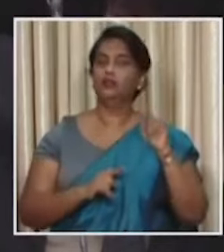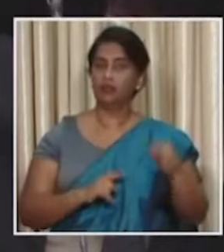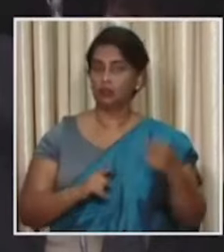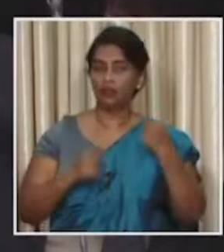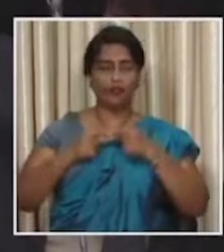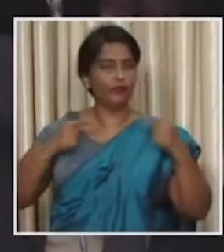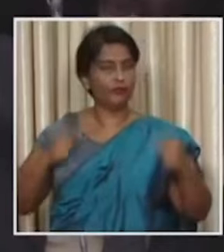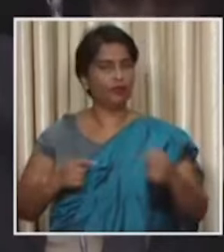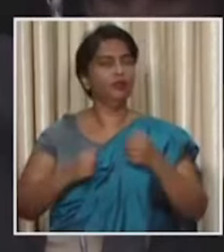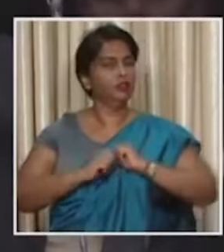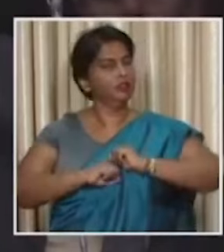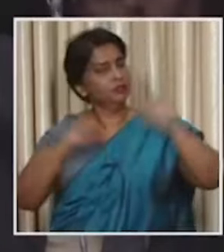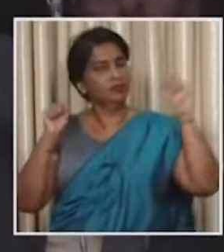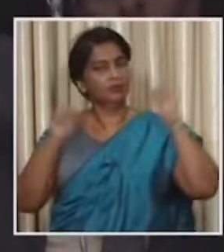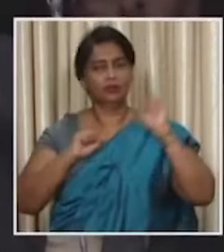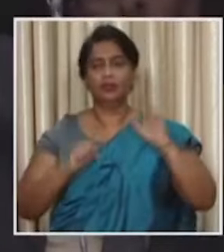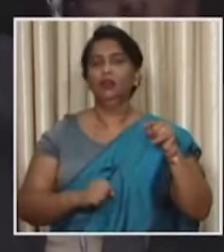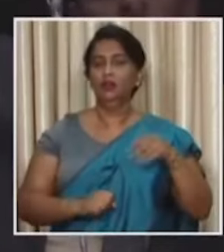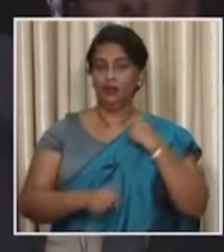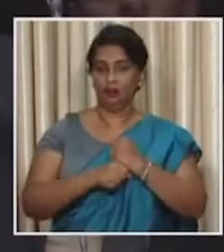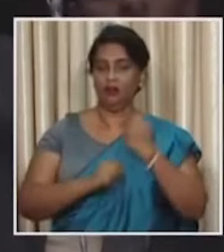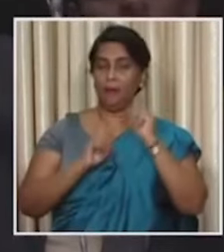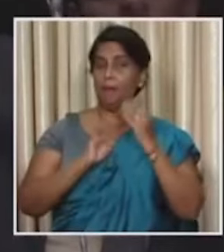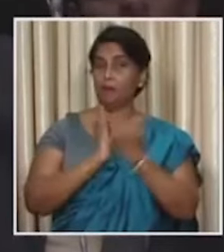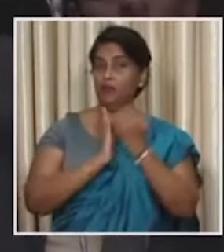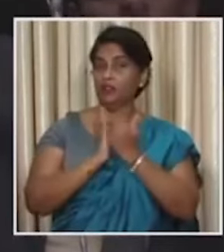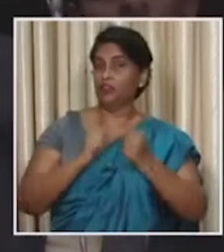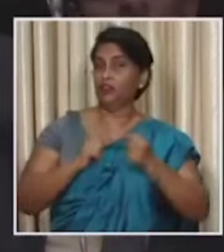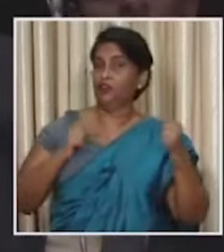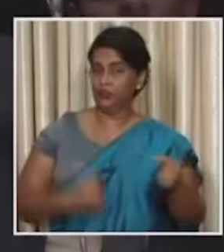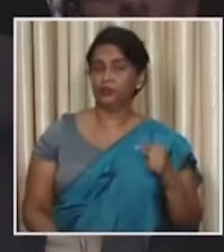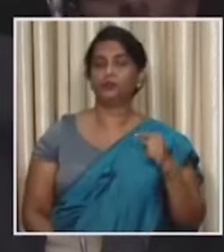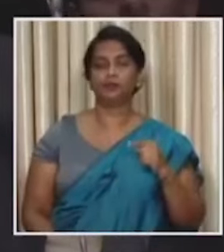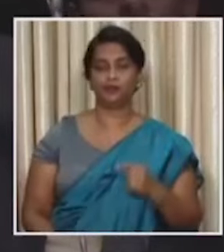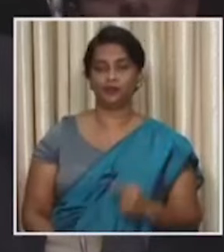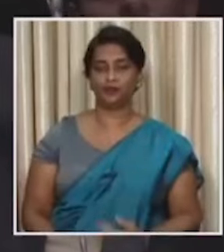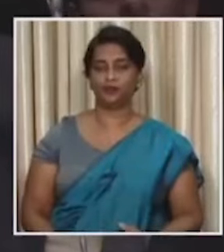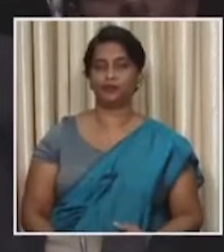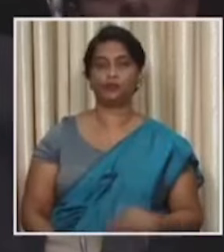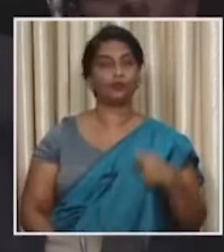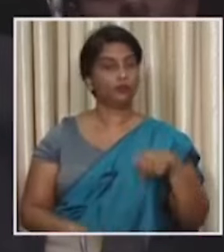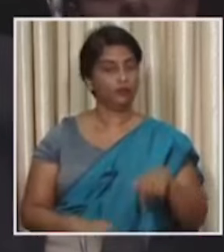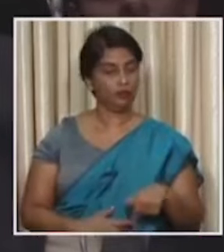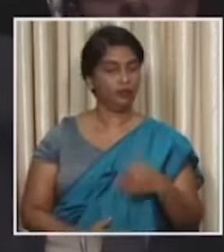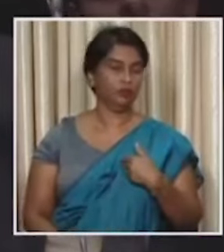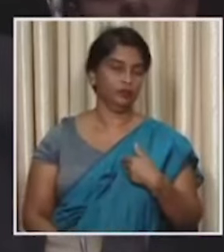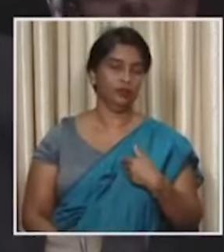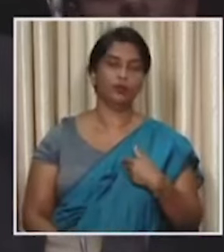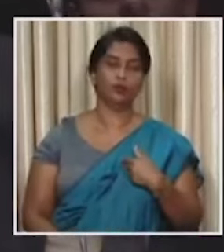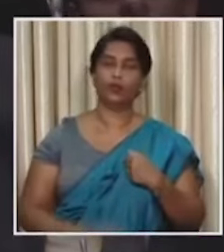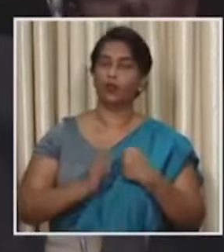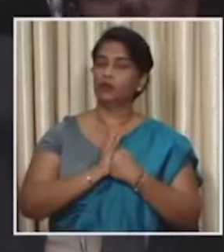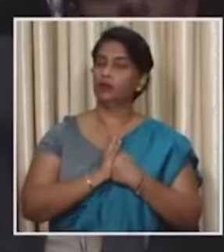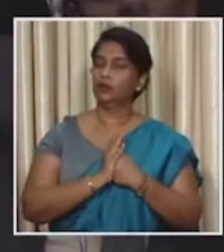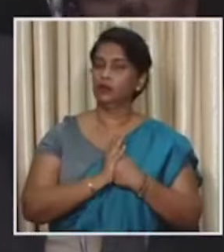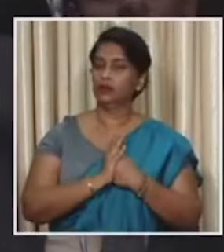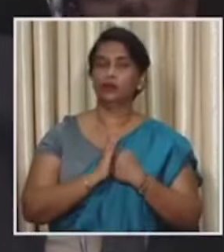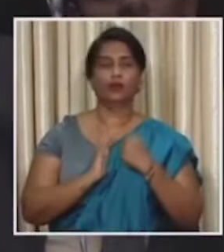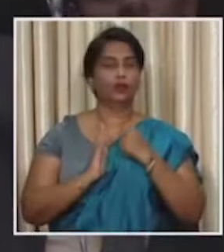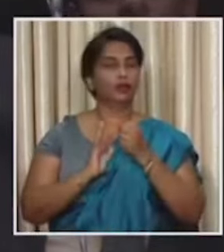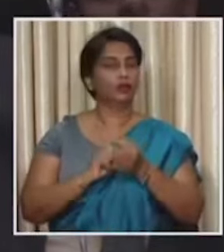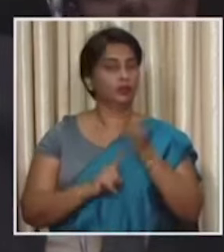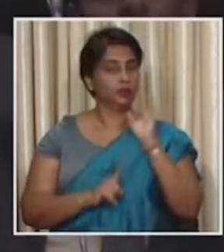of the state, there is a potential for this last paragraph that His Excellency mentions